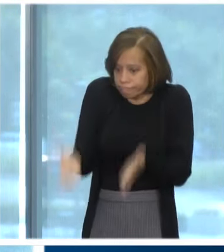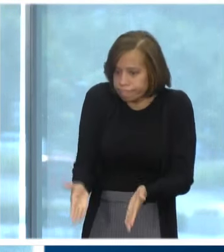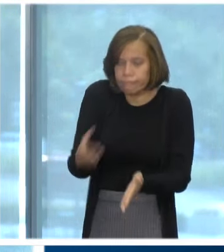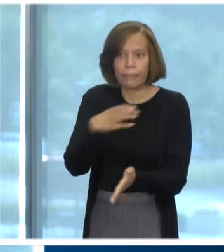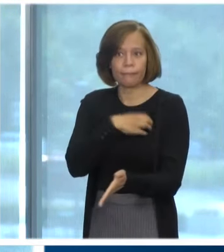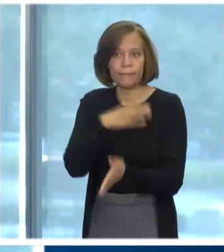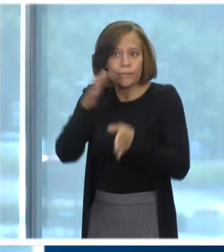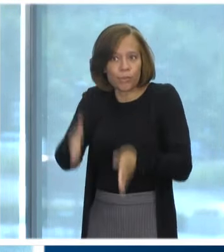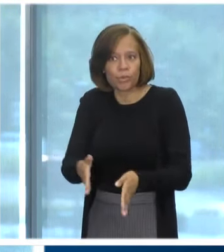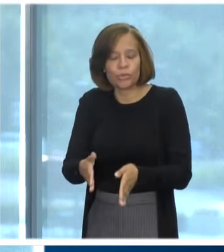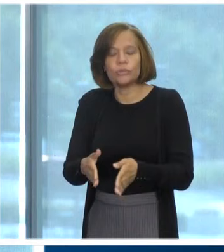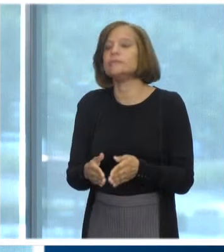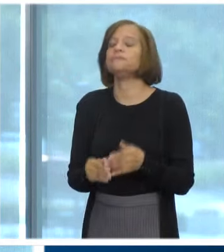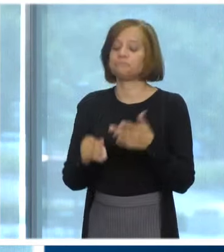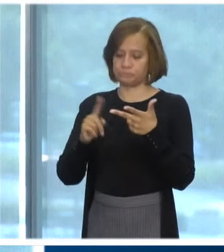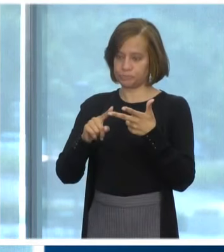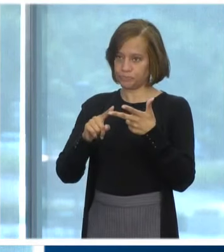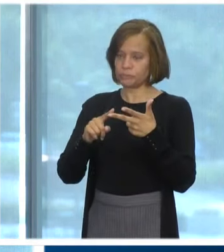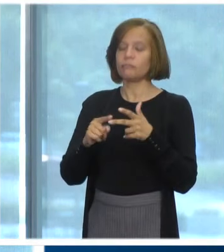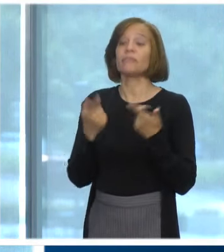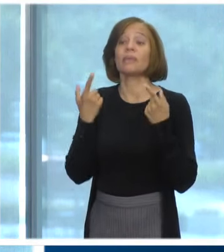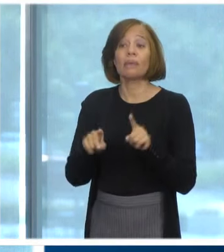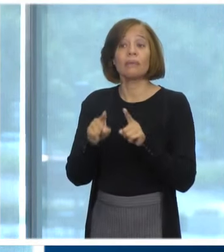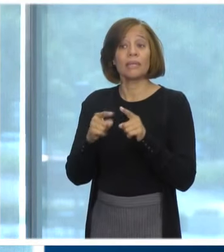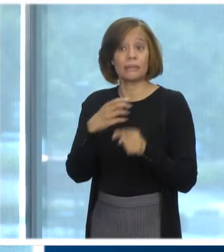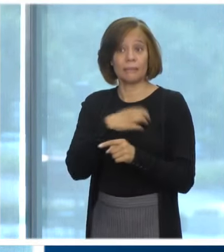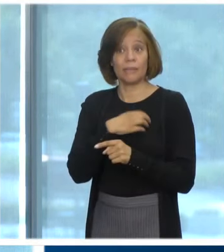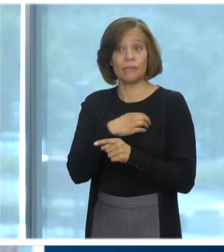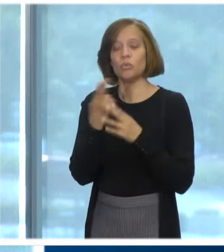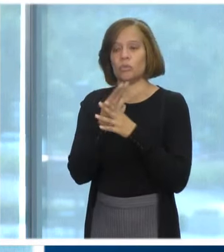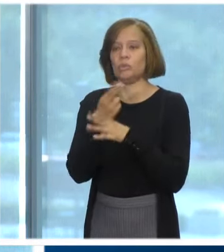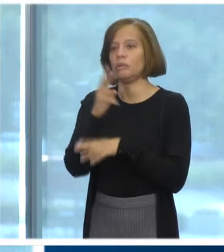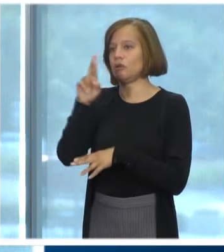three, when officers were wearing their riot gear, most were not, at